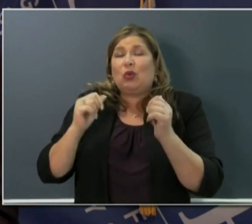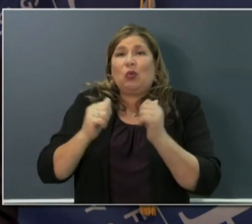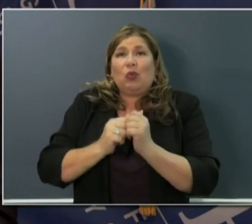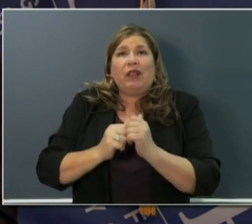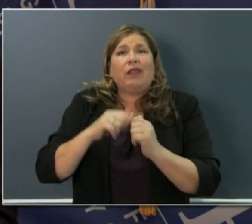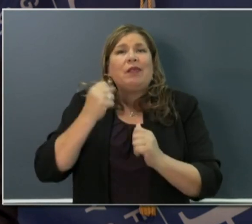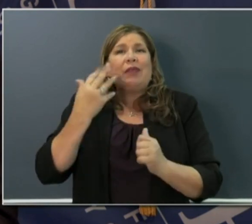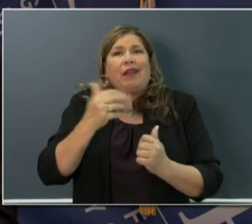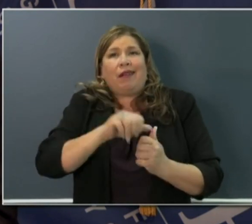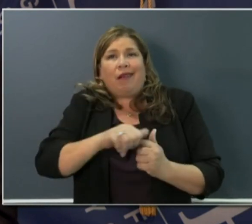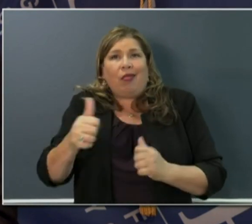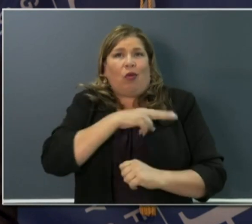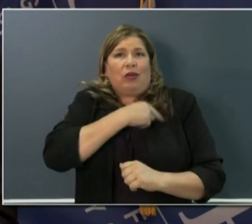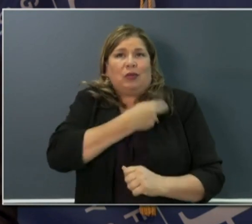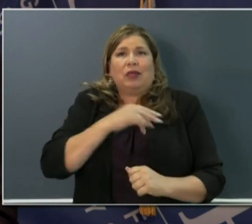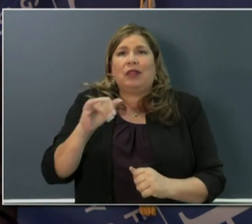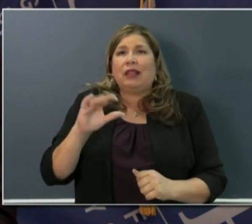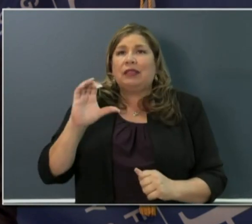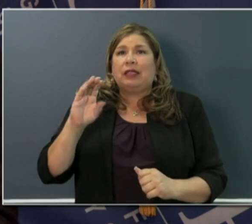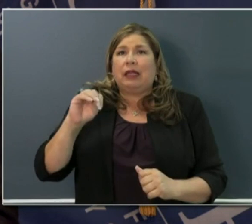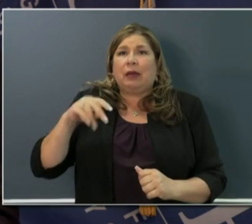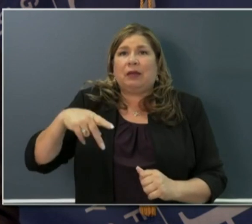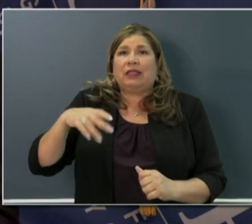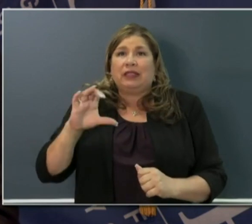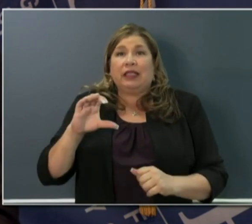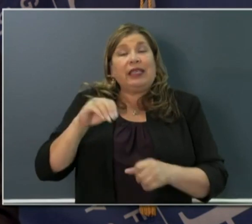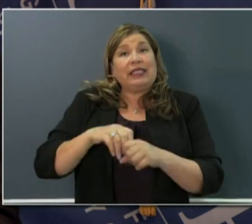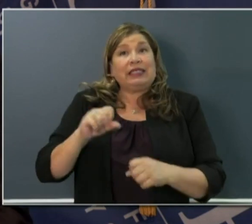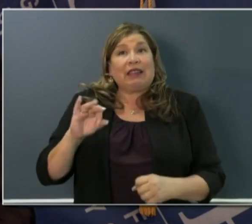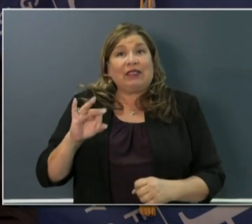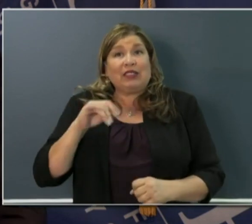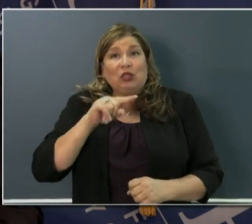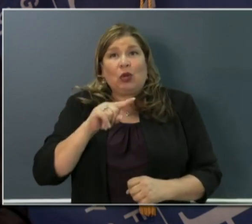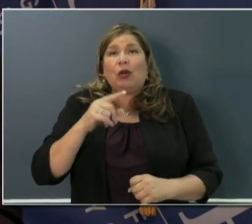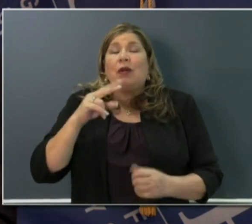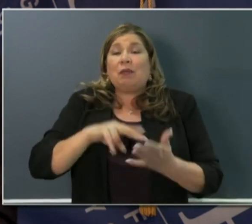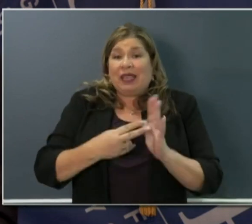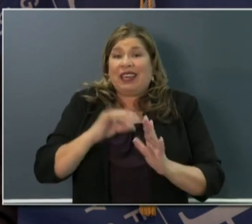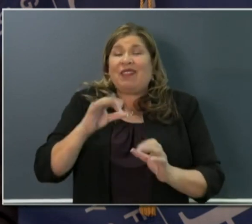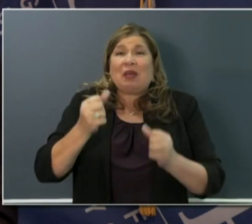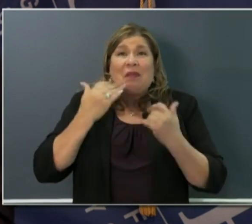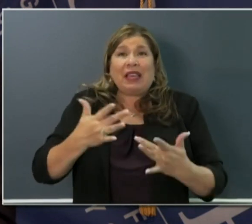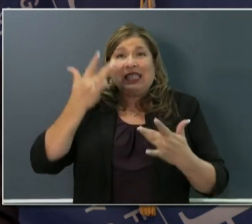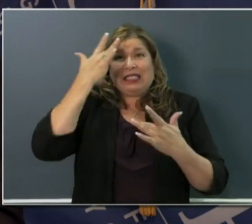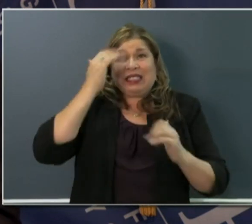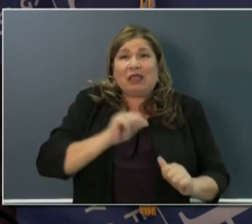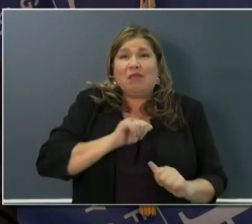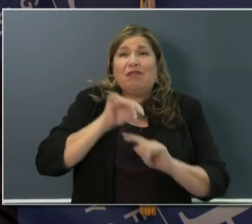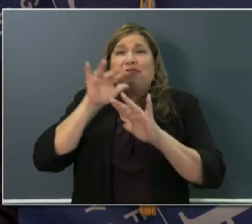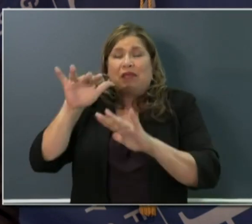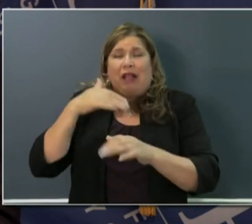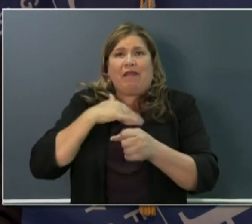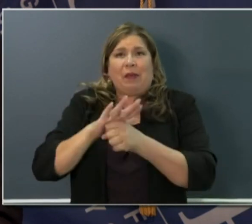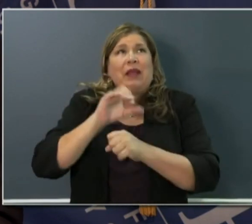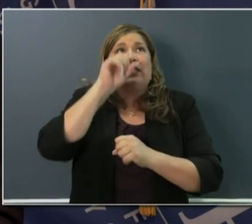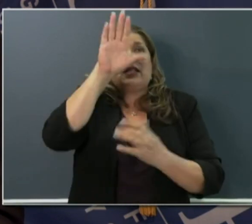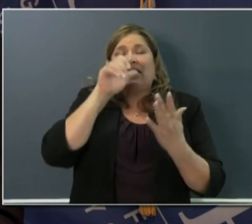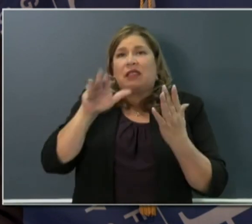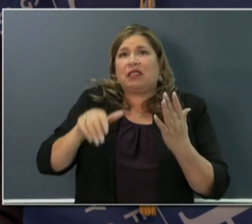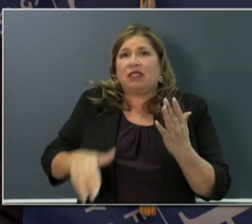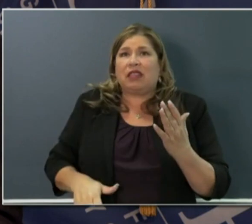San Francisco, to provide for more surge capacity. Three sites already, Santa Clara, Riverside, and San